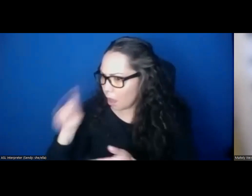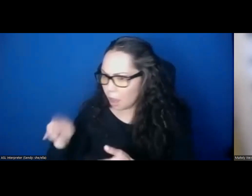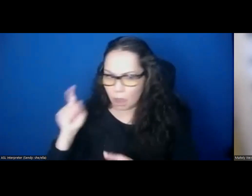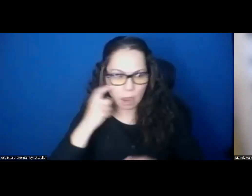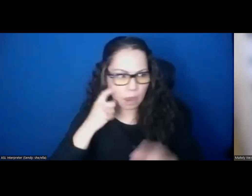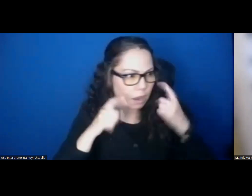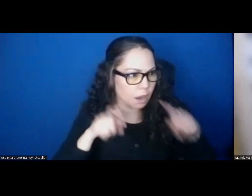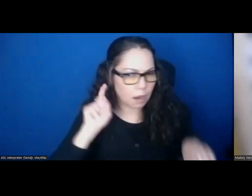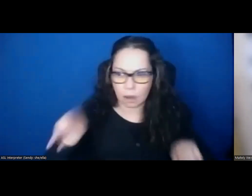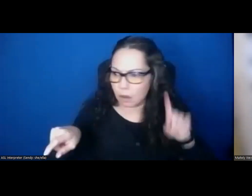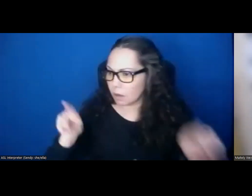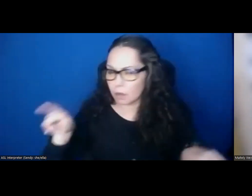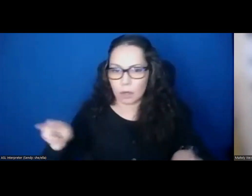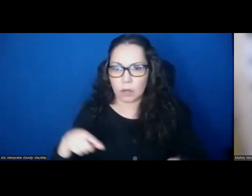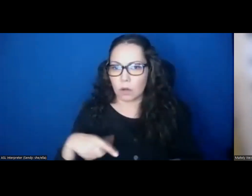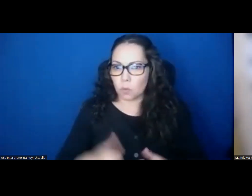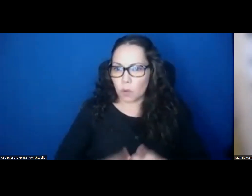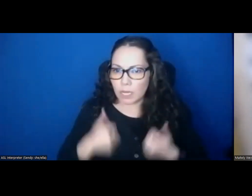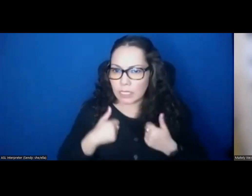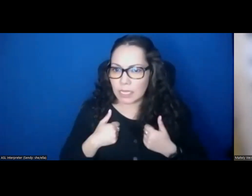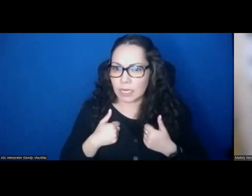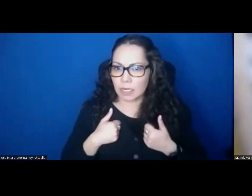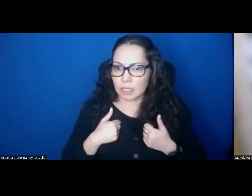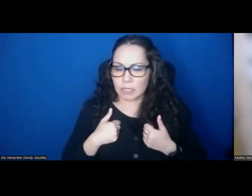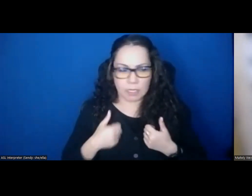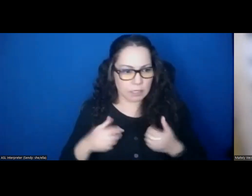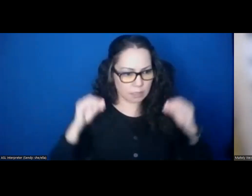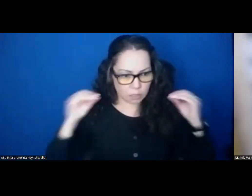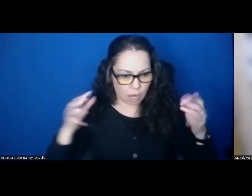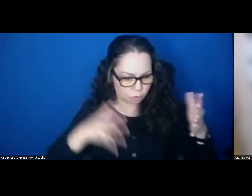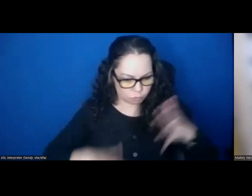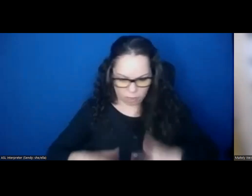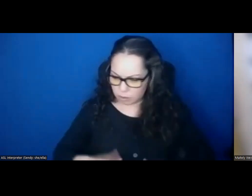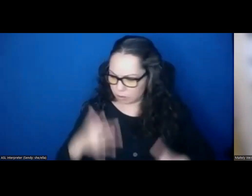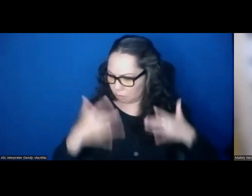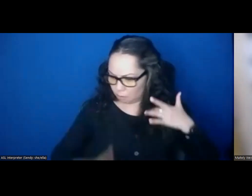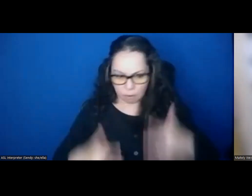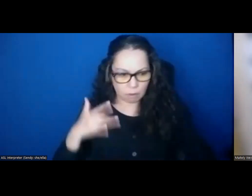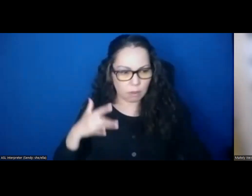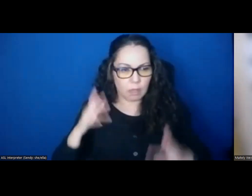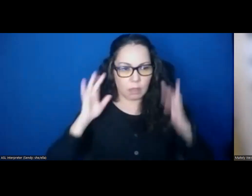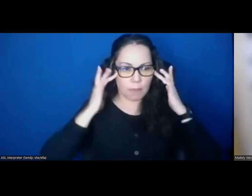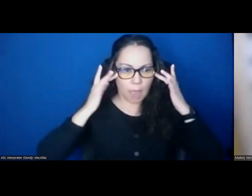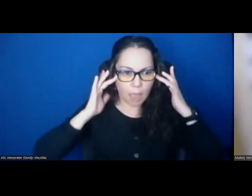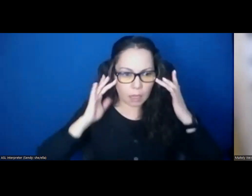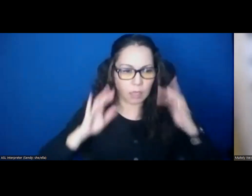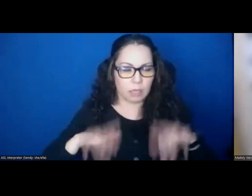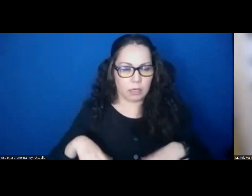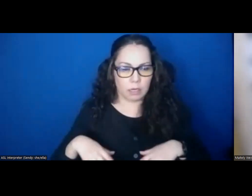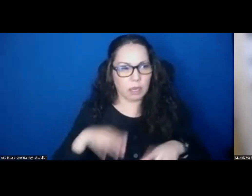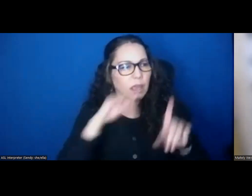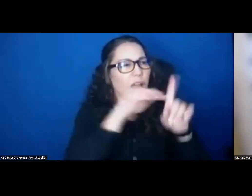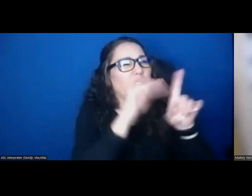Residents wandering around in various stages of undress, seemingly panicked, reaching out, crying,